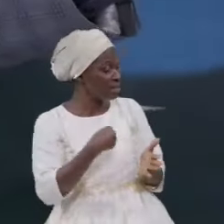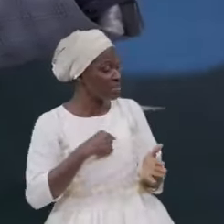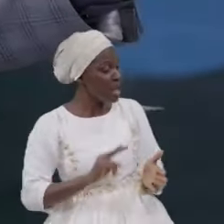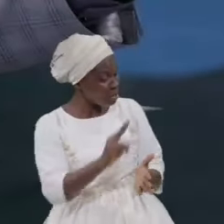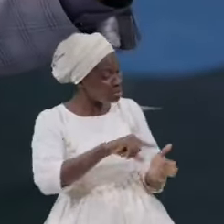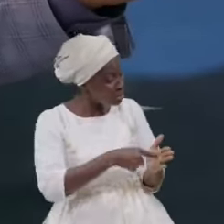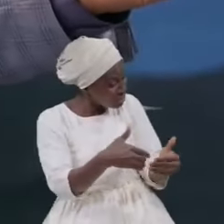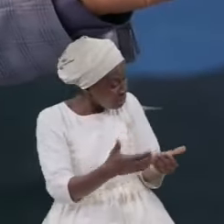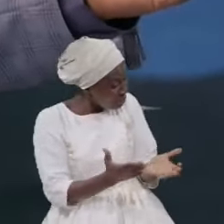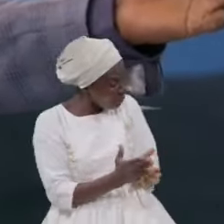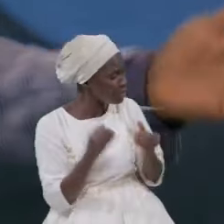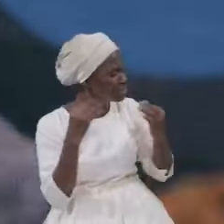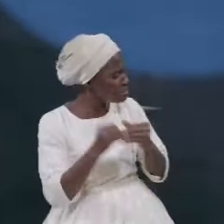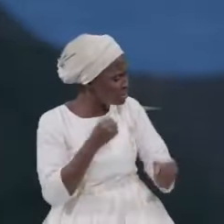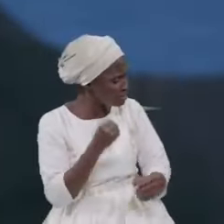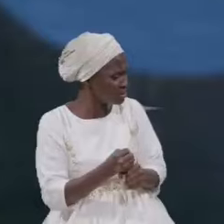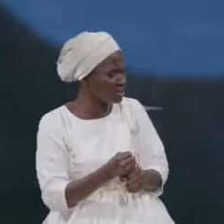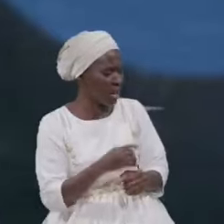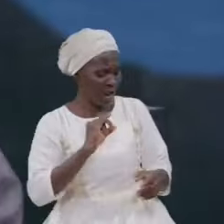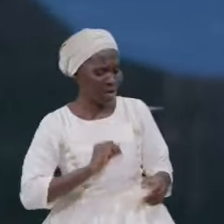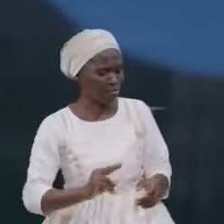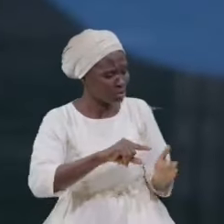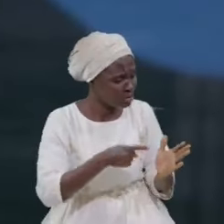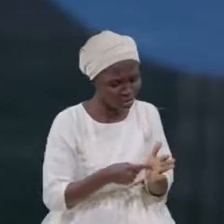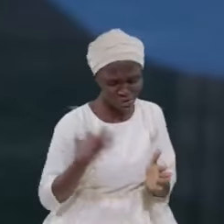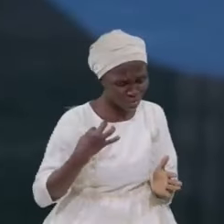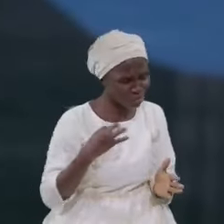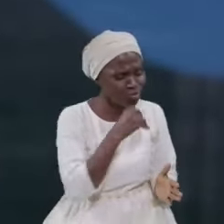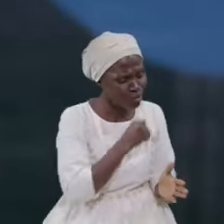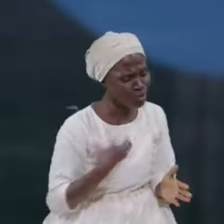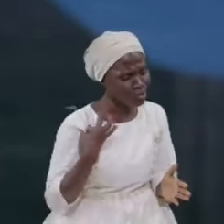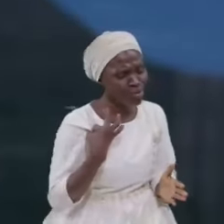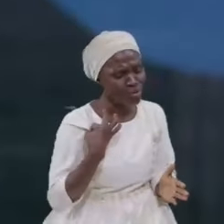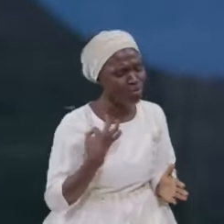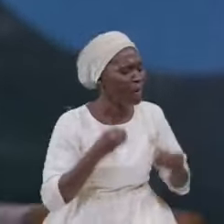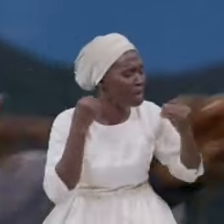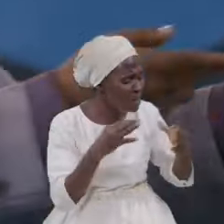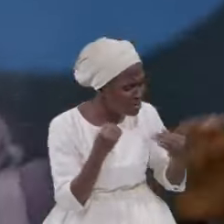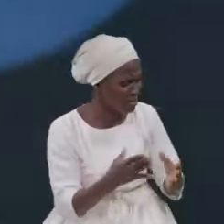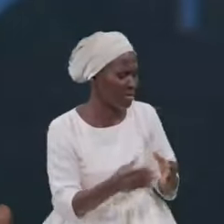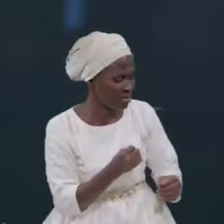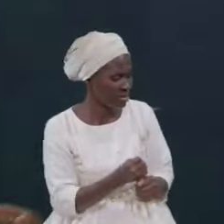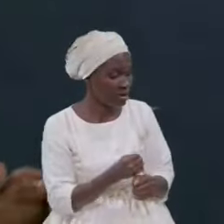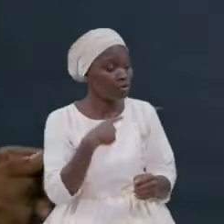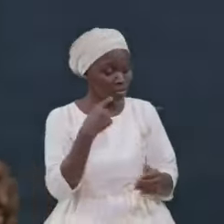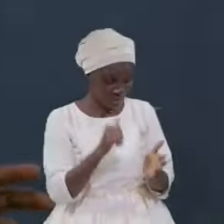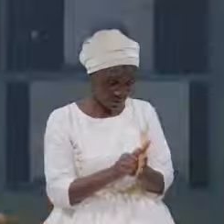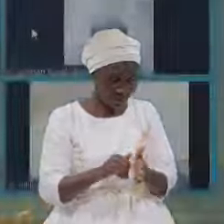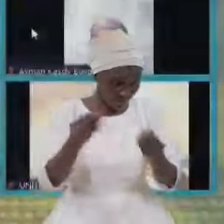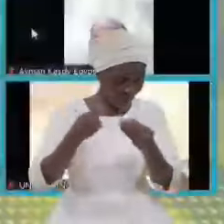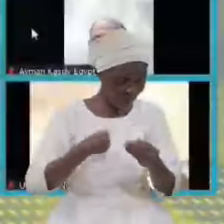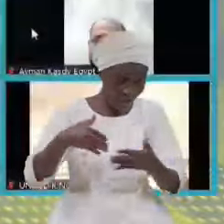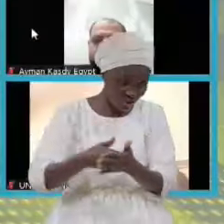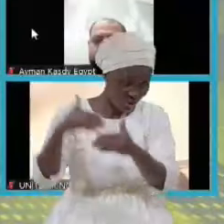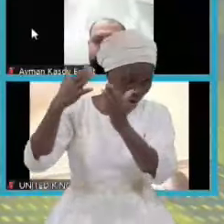new mansion there, I want to take this with me. But you'll not be allowed to take all those rocks with you. There are